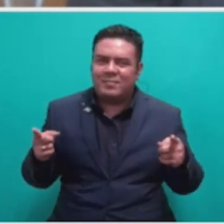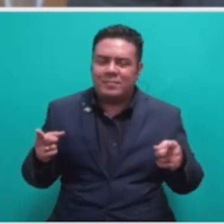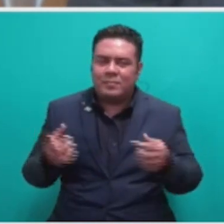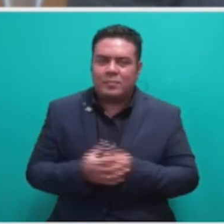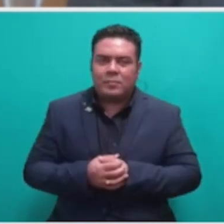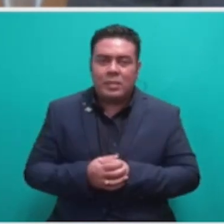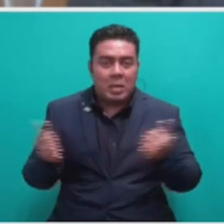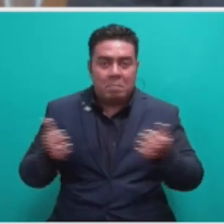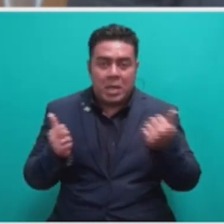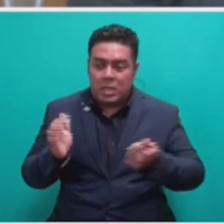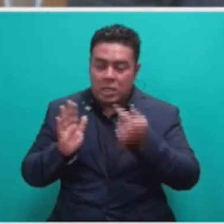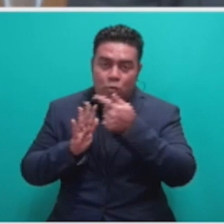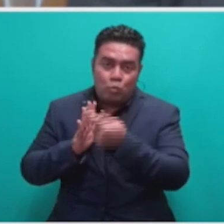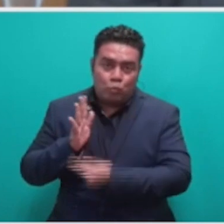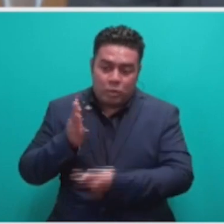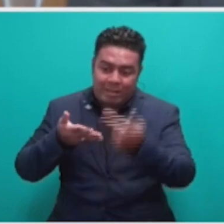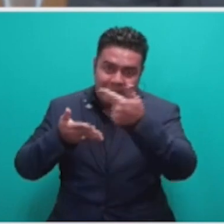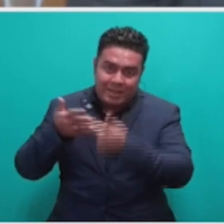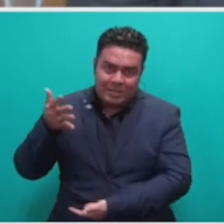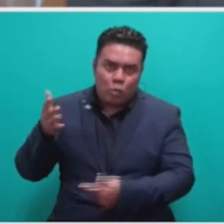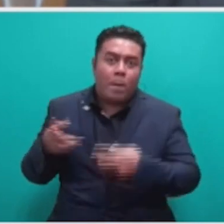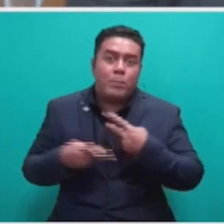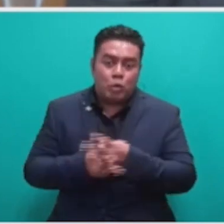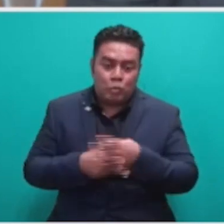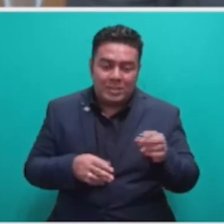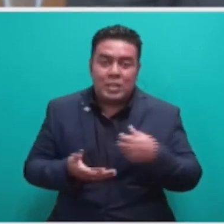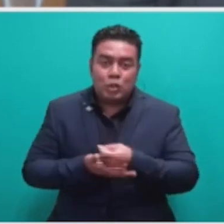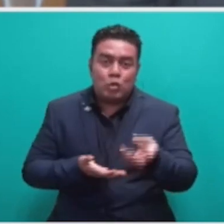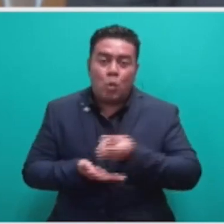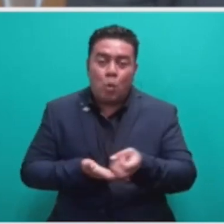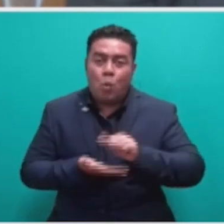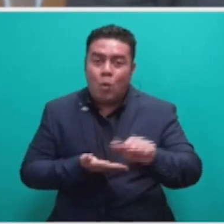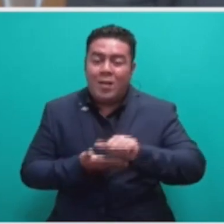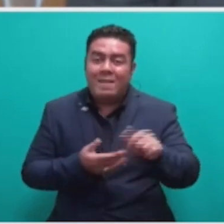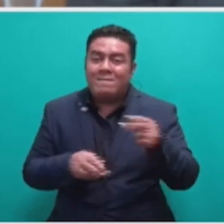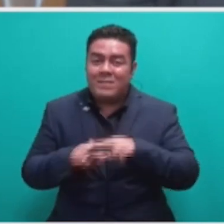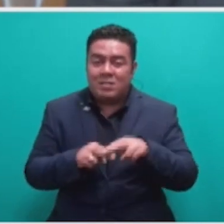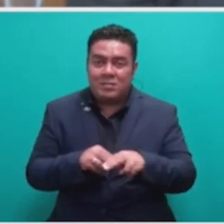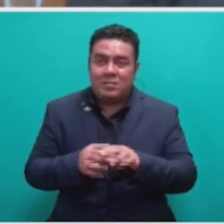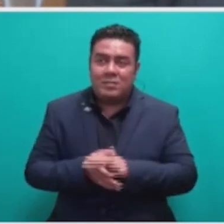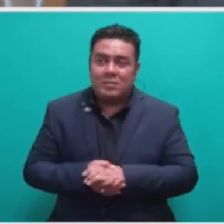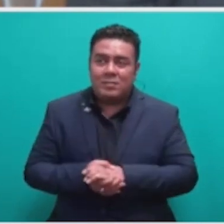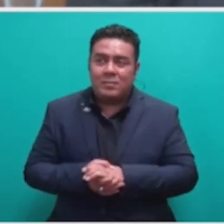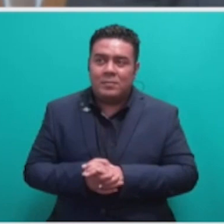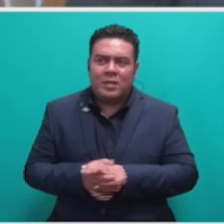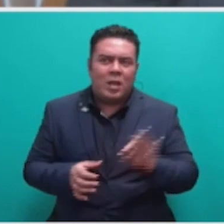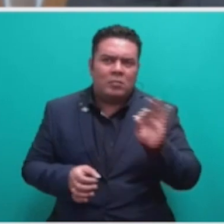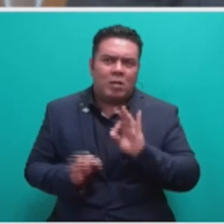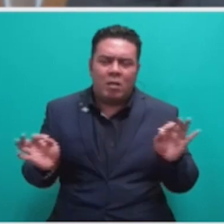And many items which are produced and sold in Fiji, included in the retail gross value added, are